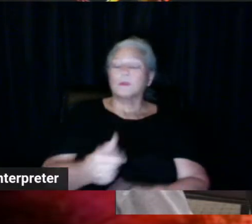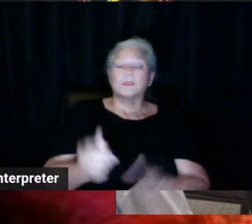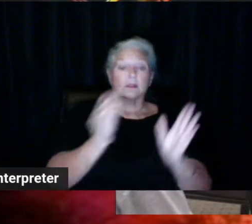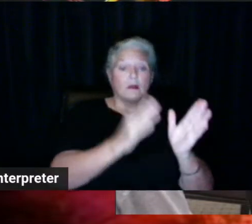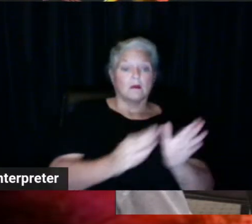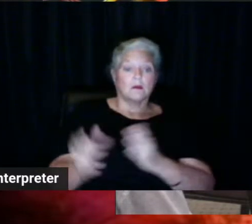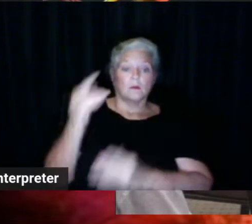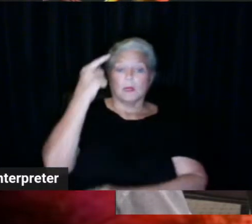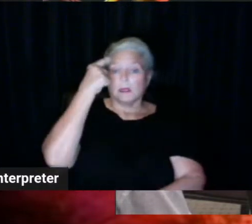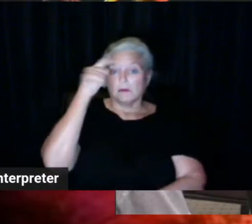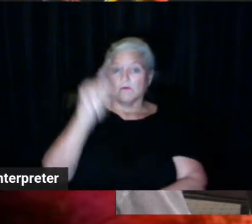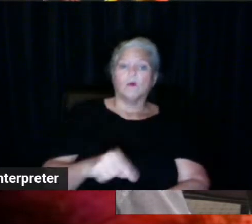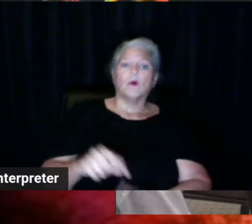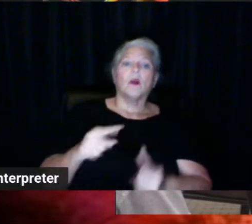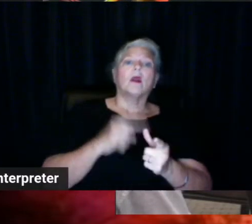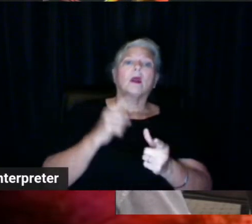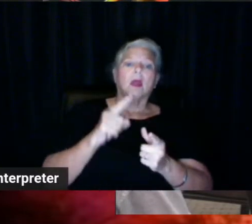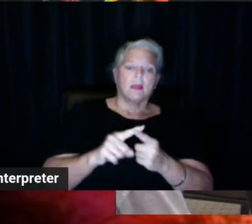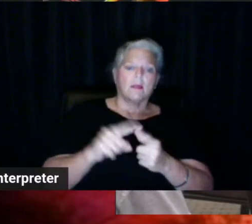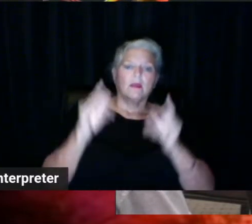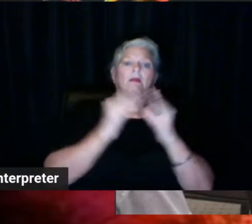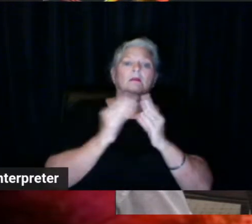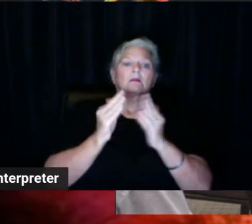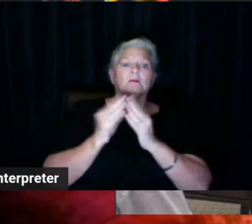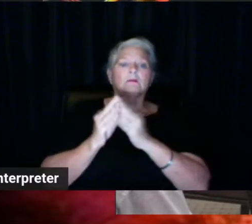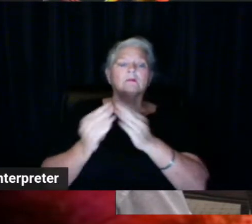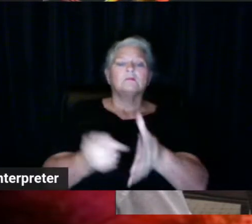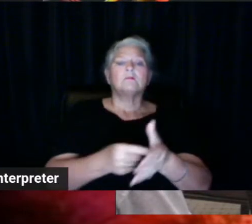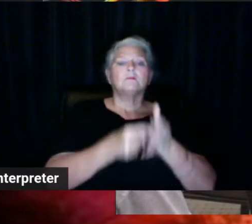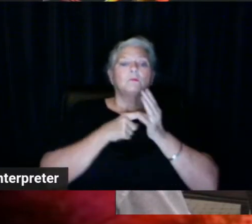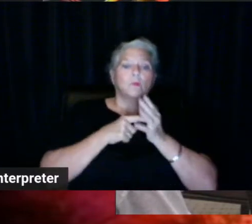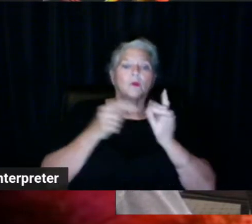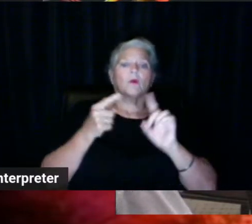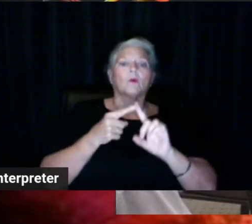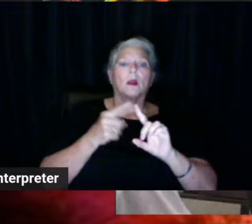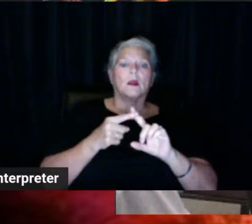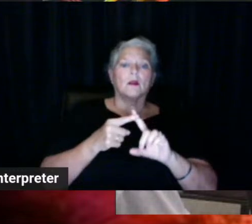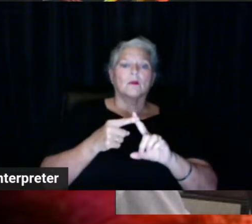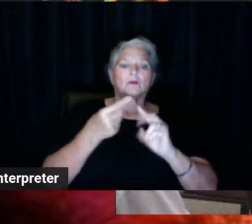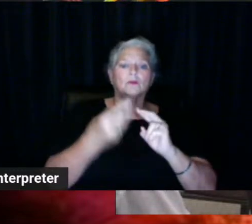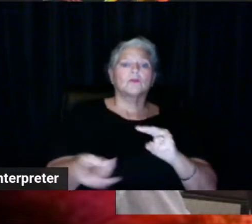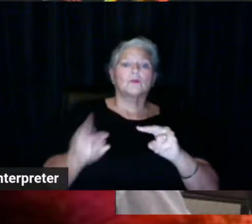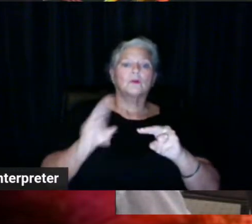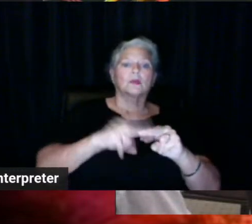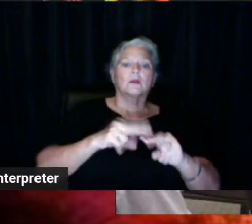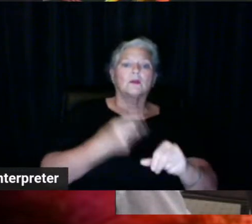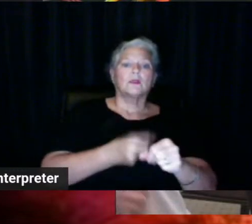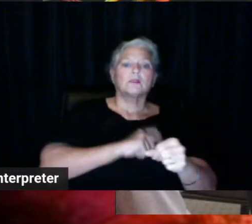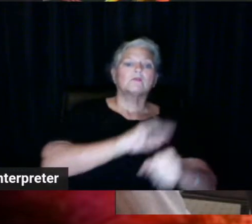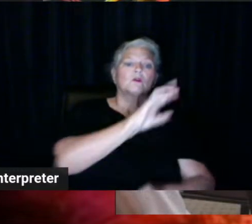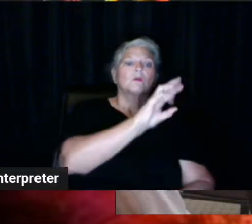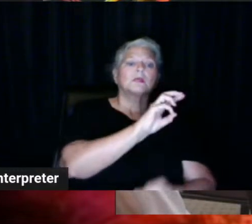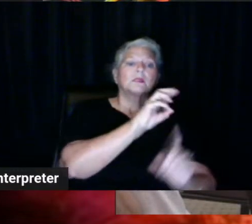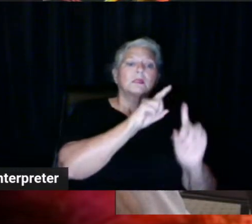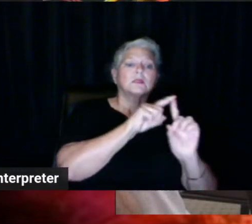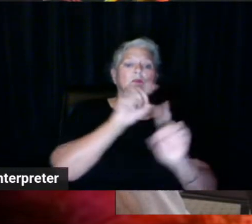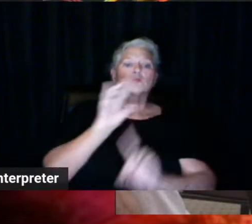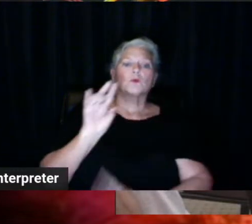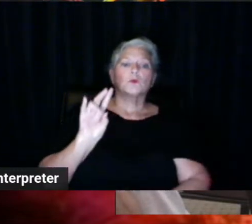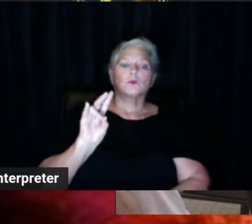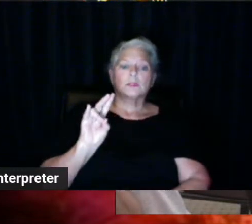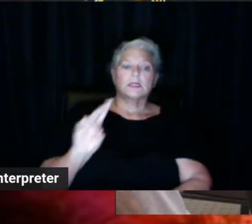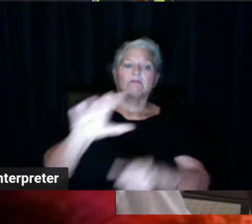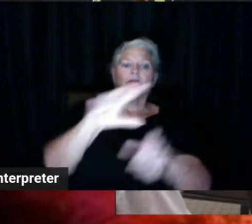you're also aware, the town was required to expand from 6 to 7 precincts, which required extra